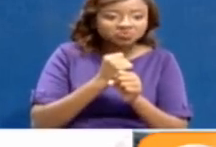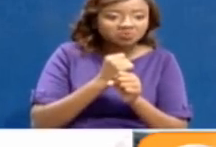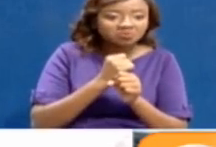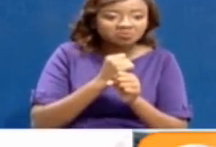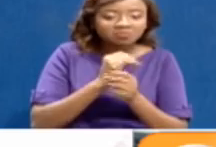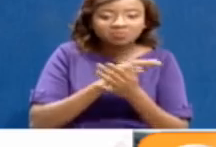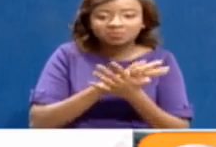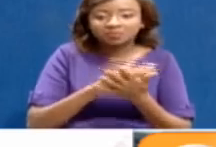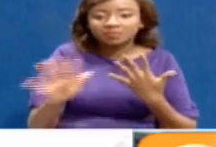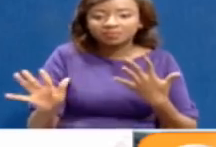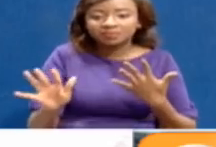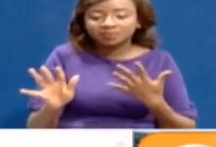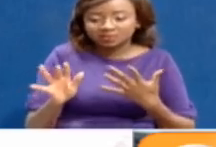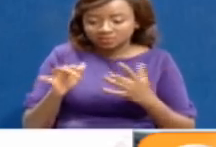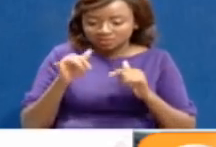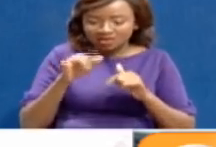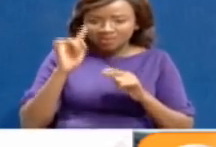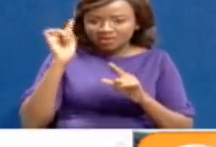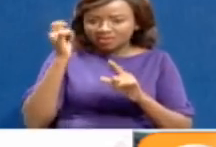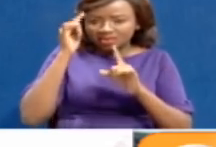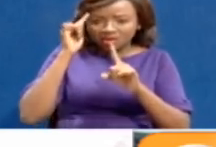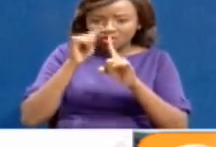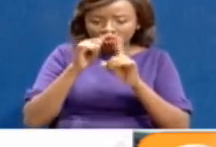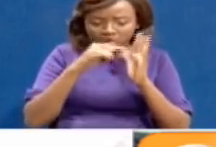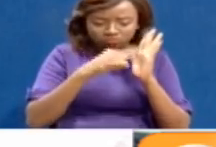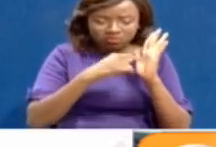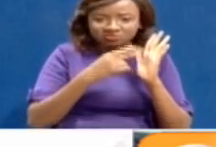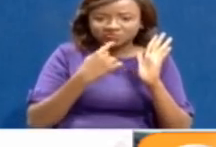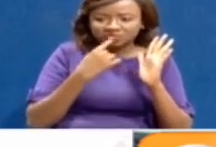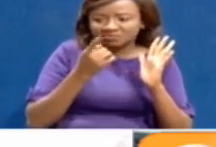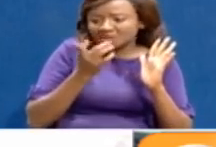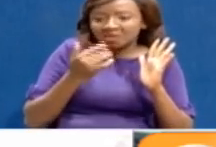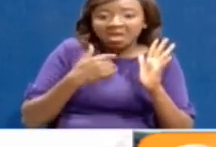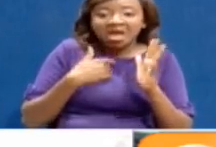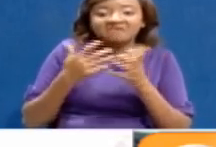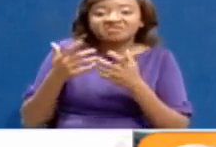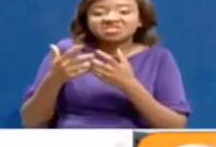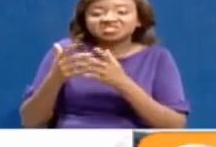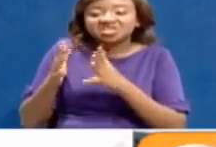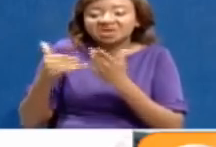what our goals are as a country in terms of industrialization, you could argue that we don't have enough engineers.